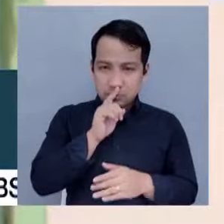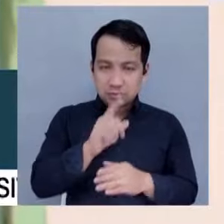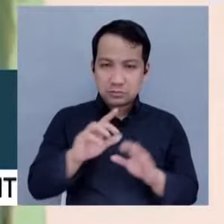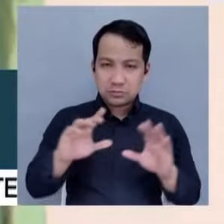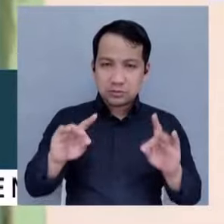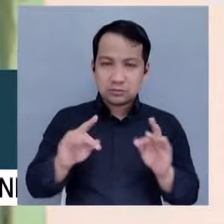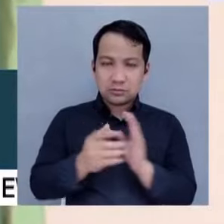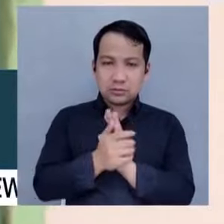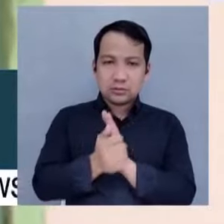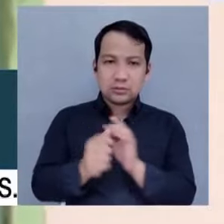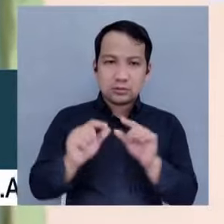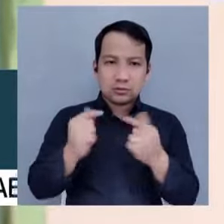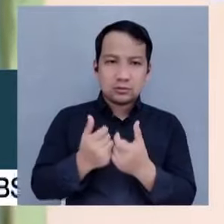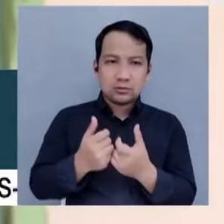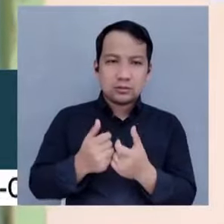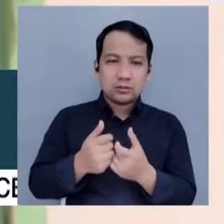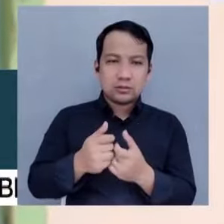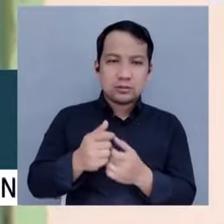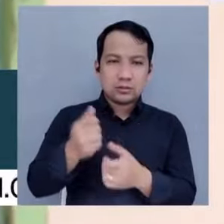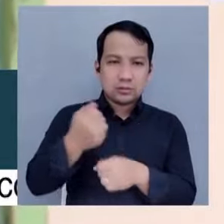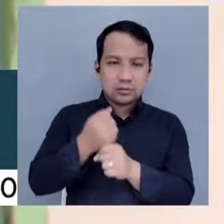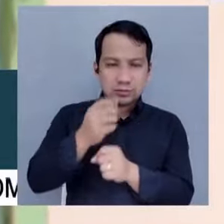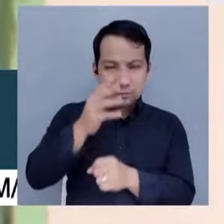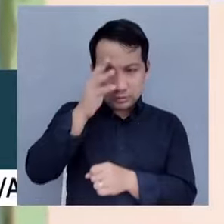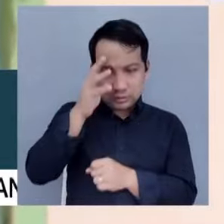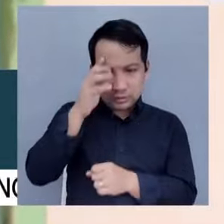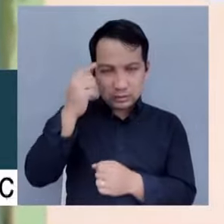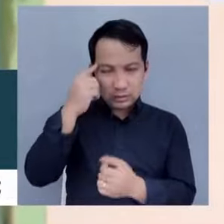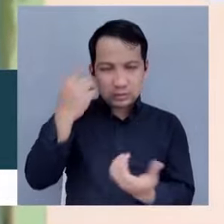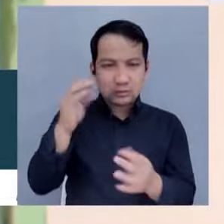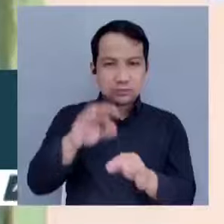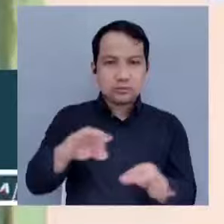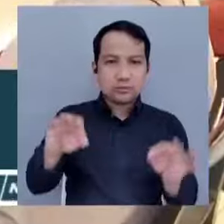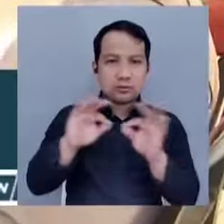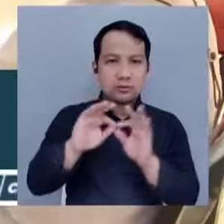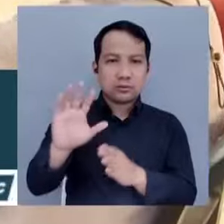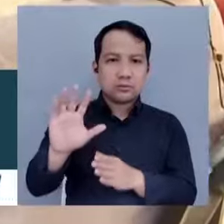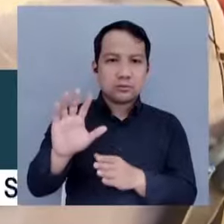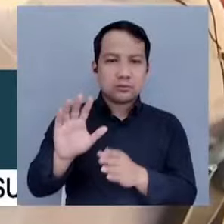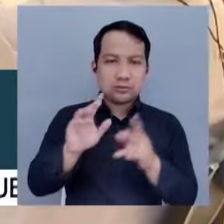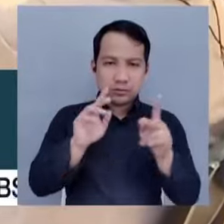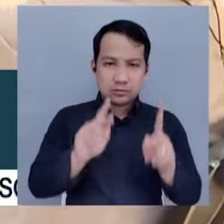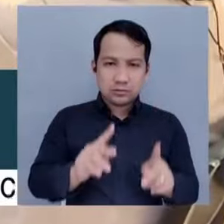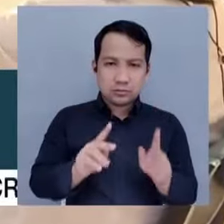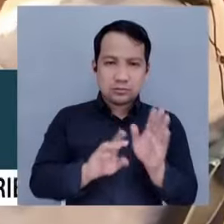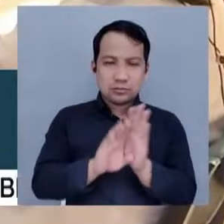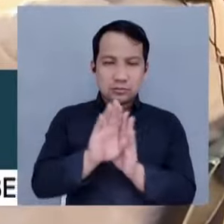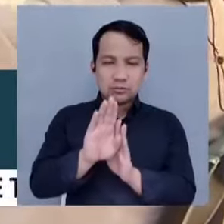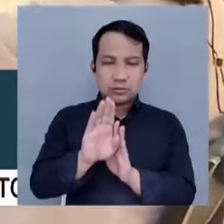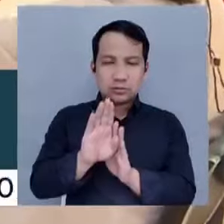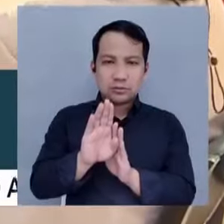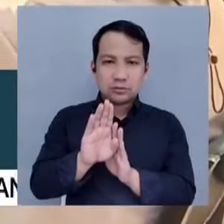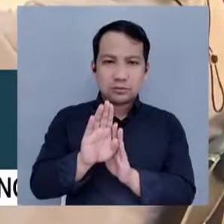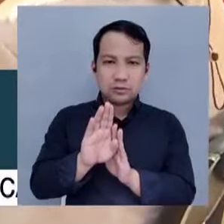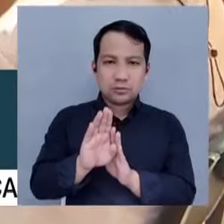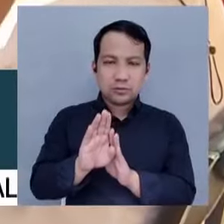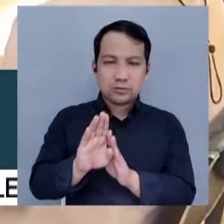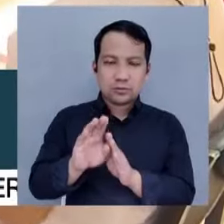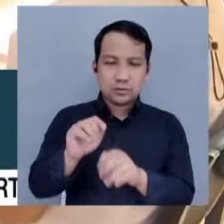group PBED says creative thinking is a cornerstone of a person's development and a factor in employability.